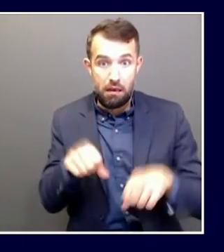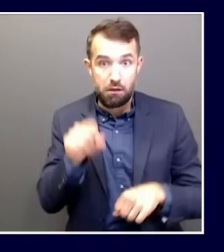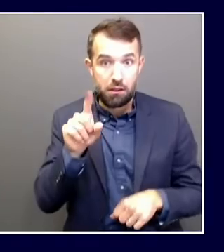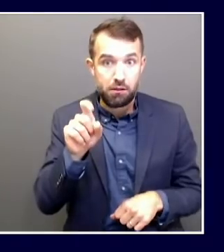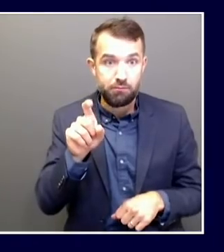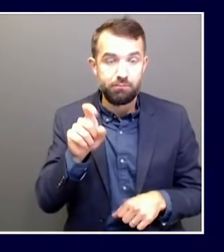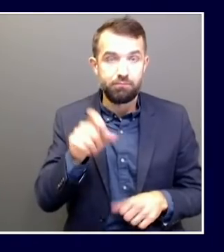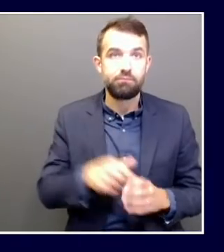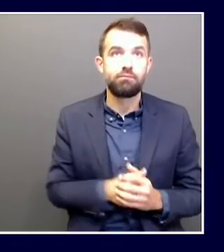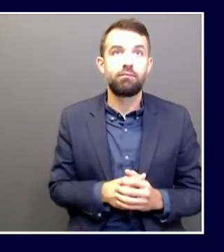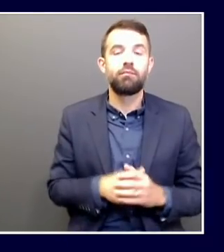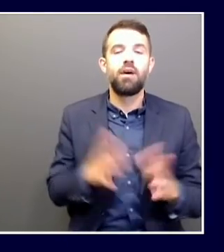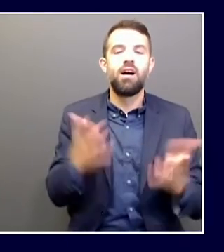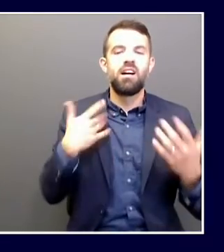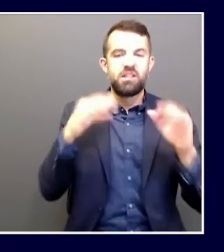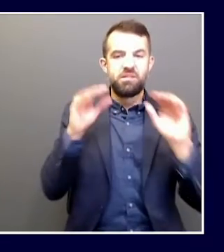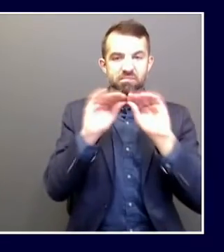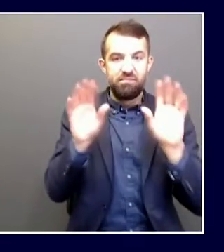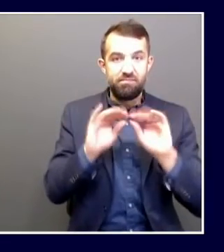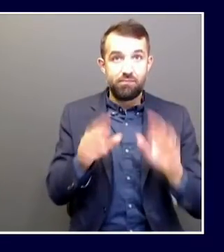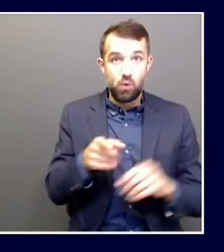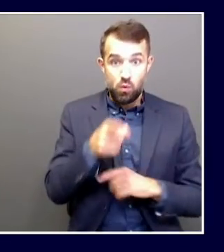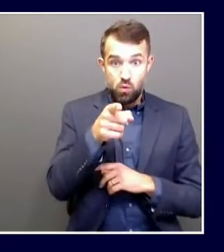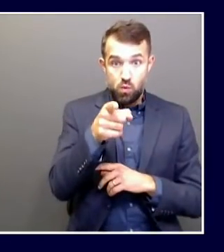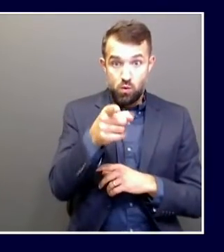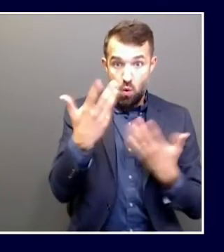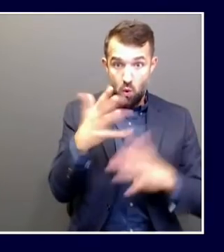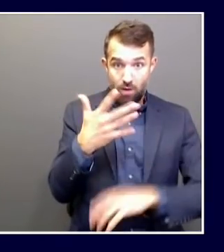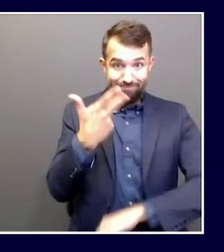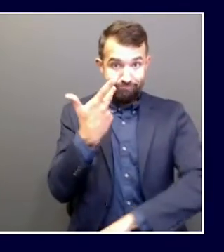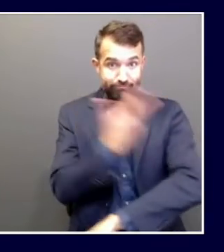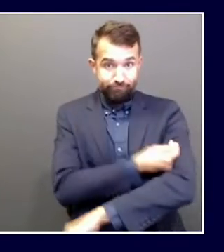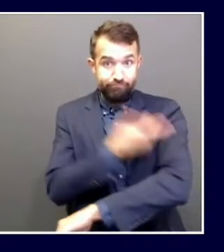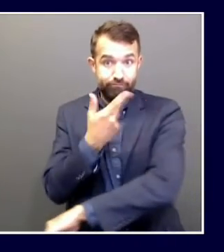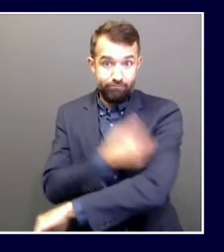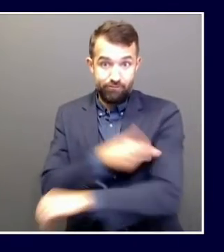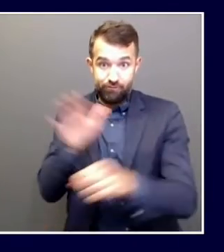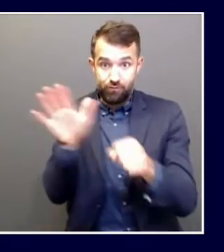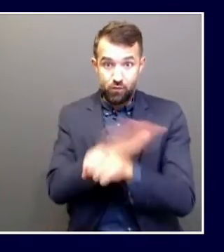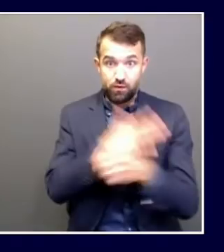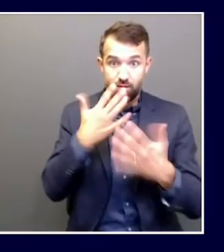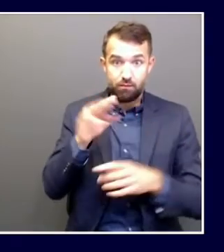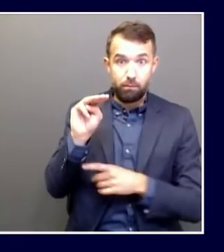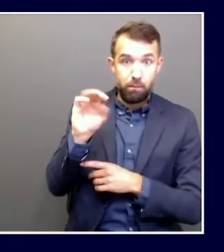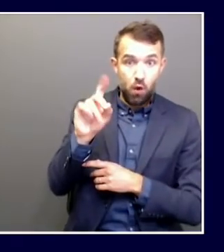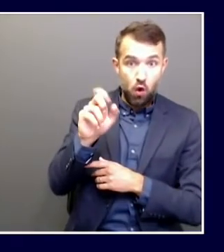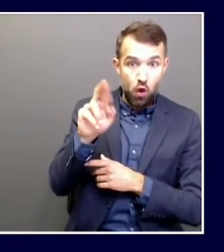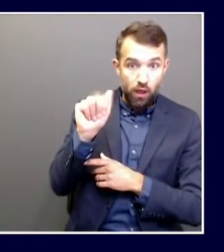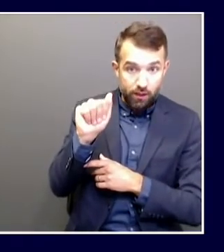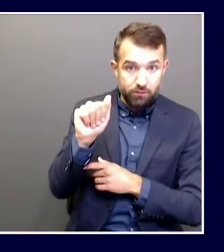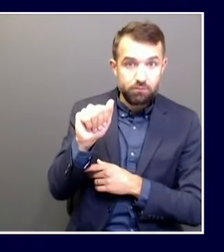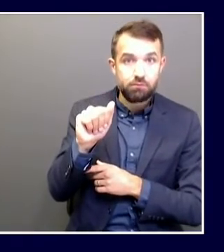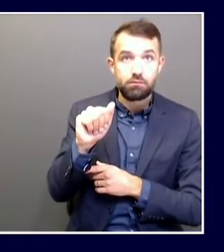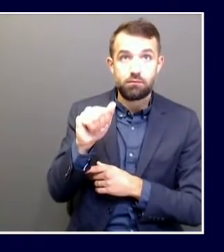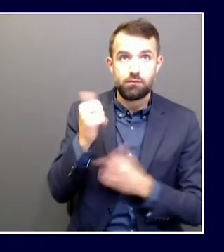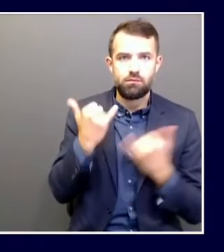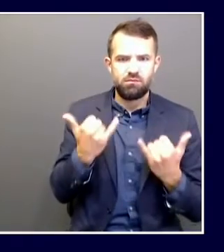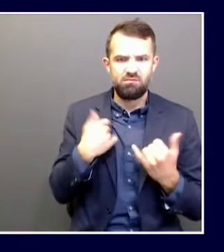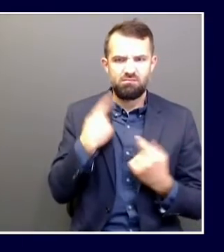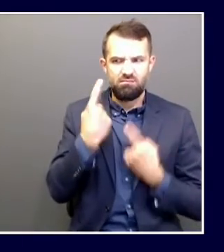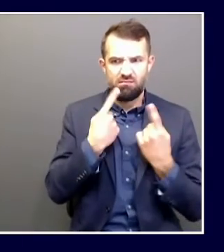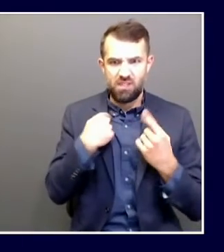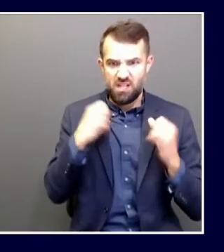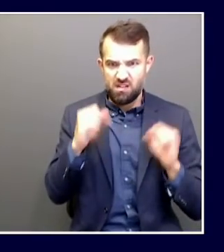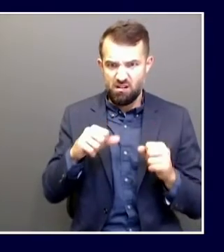with, say, Moderna, and you got your first 2 shots with Moderna, I think you're probably wondering right now, what about me?